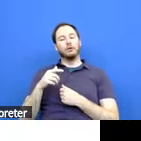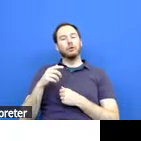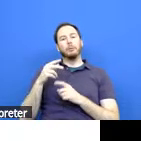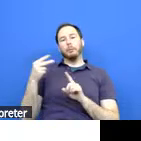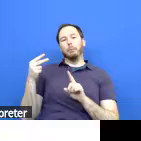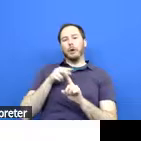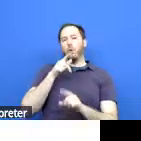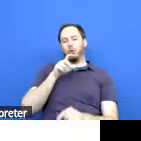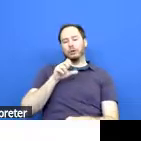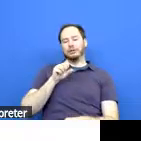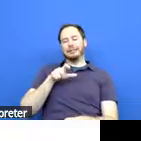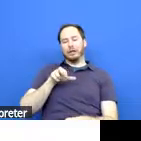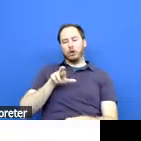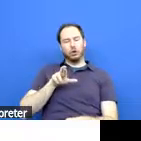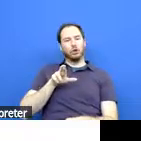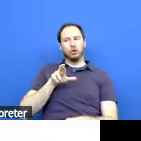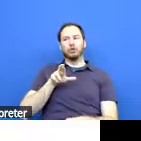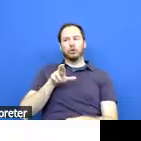standpoint.